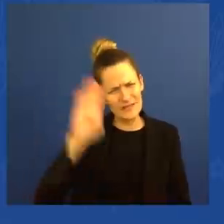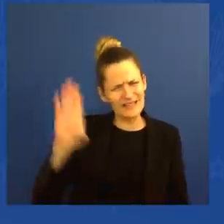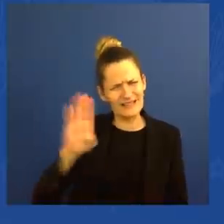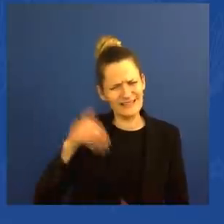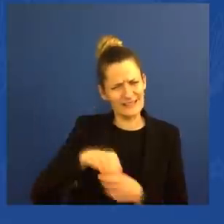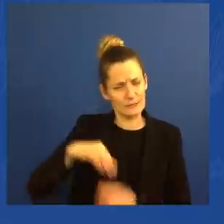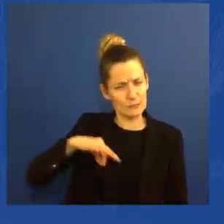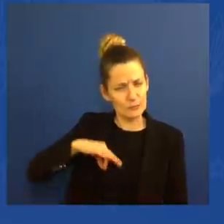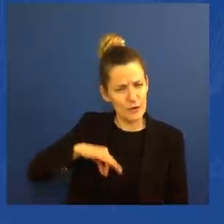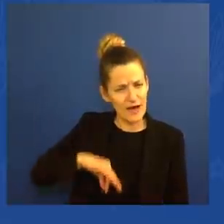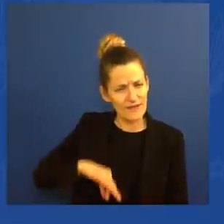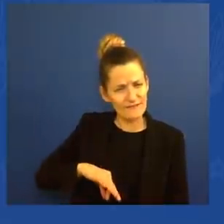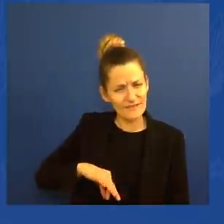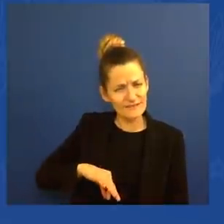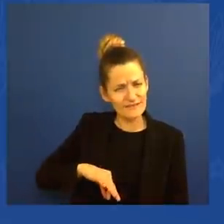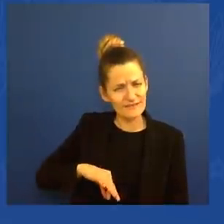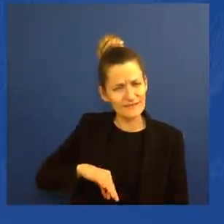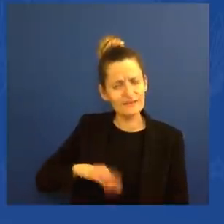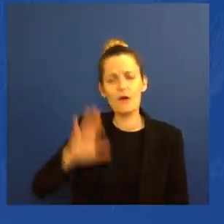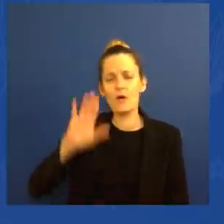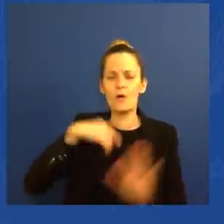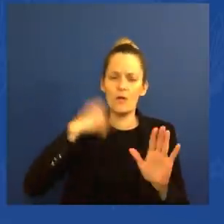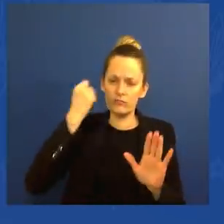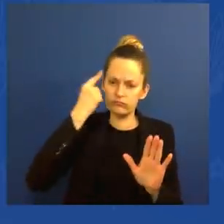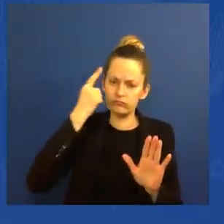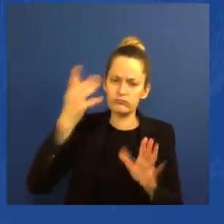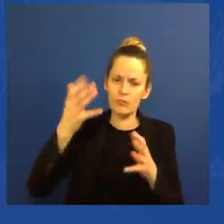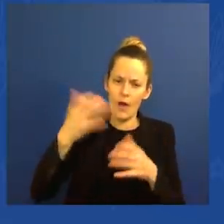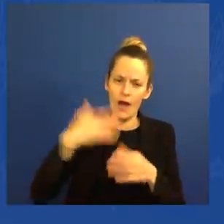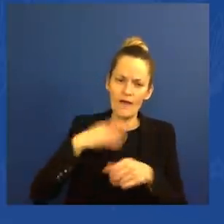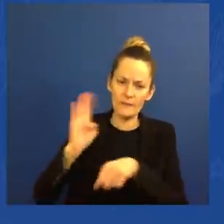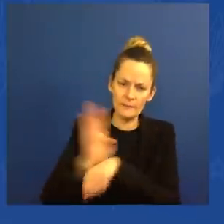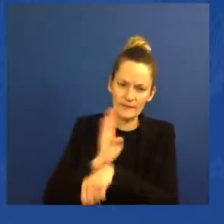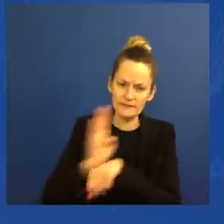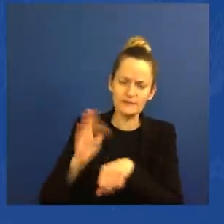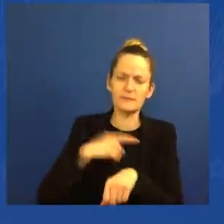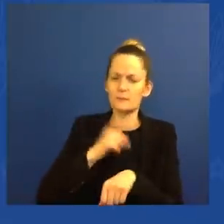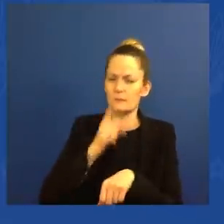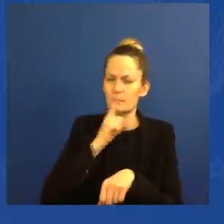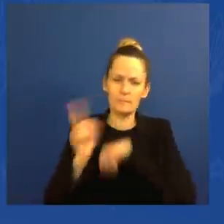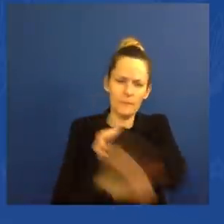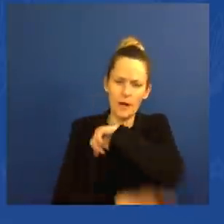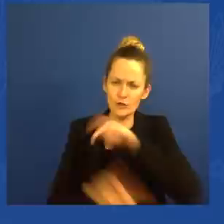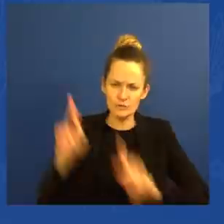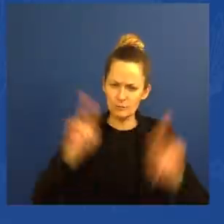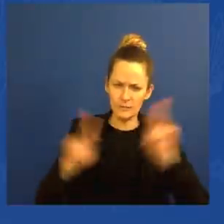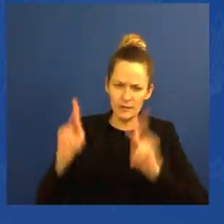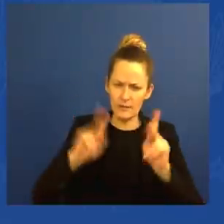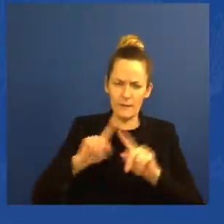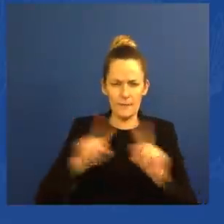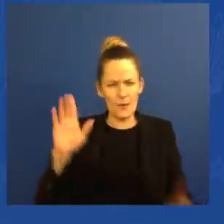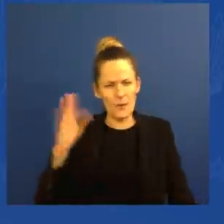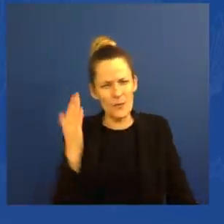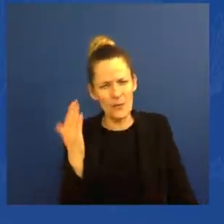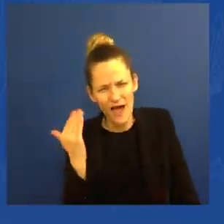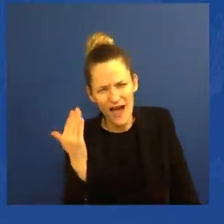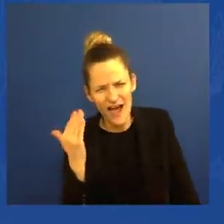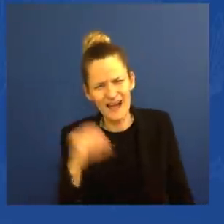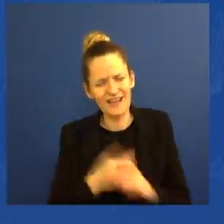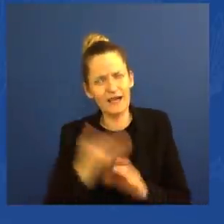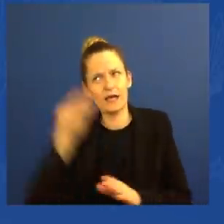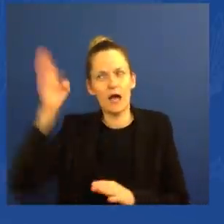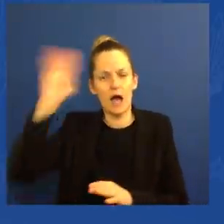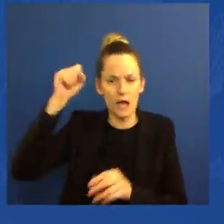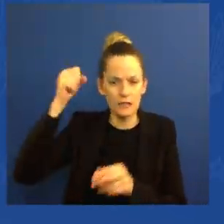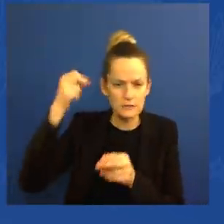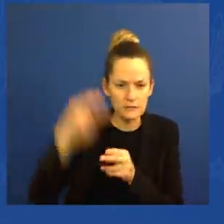anybody. But why in God's name should a billion-dollar corporation pay a lower tax